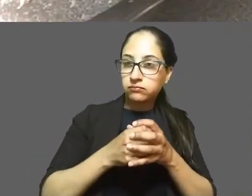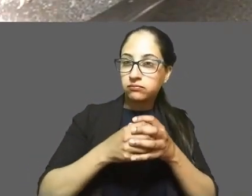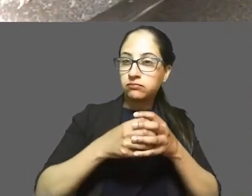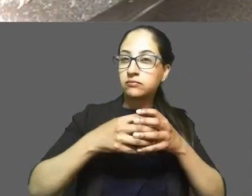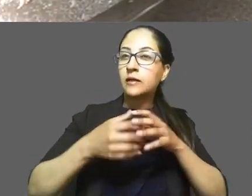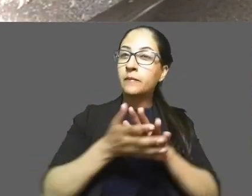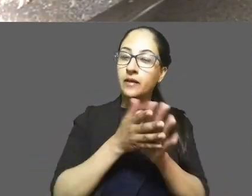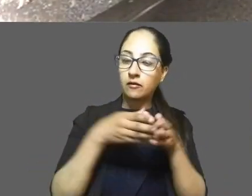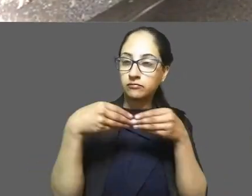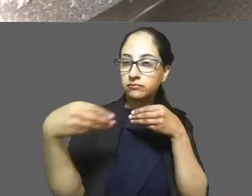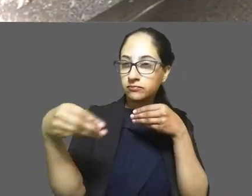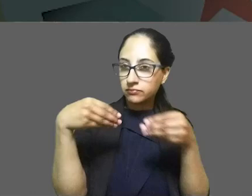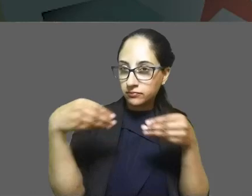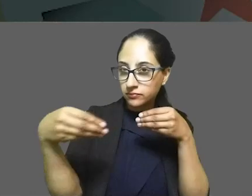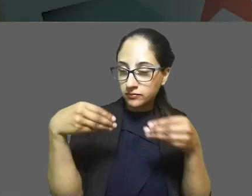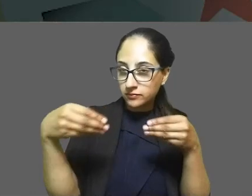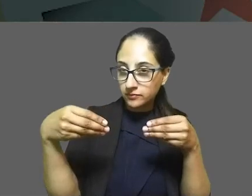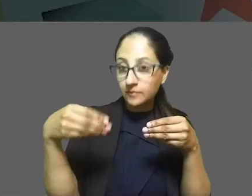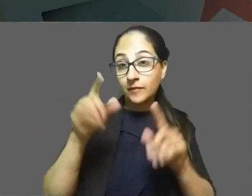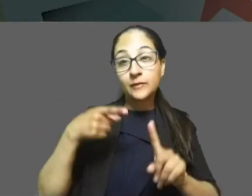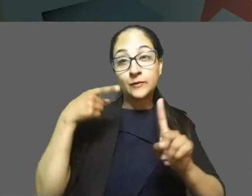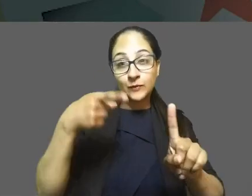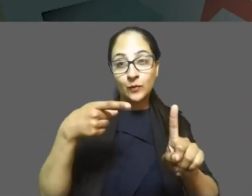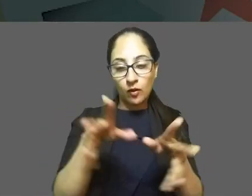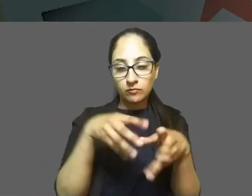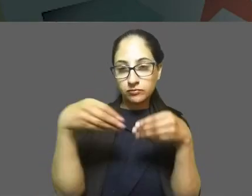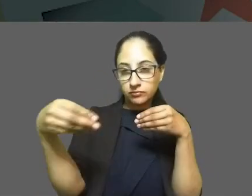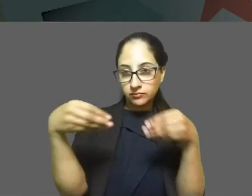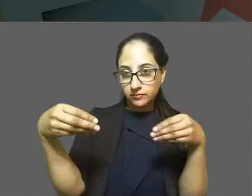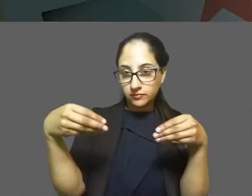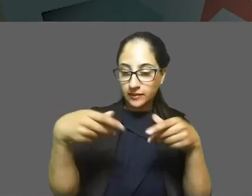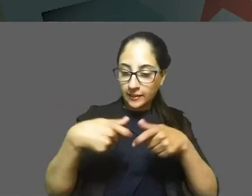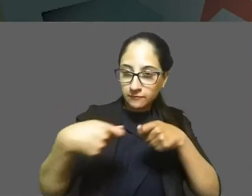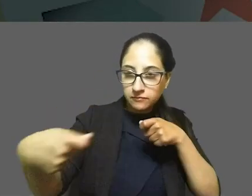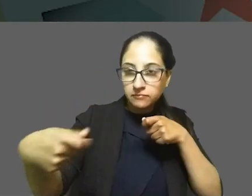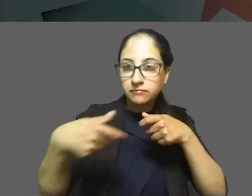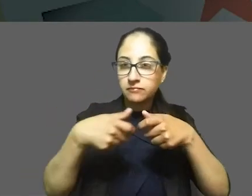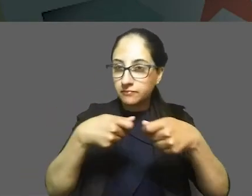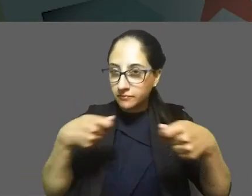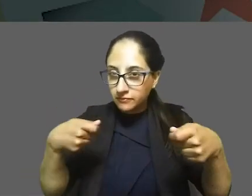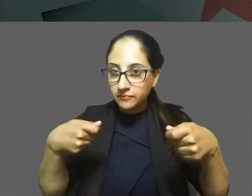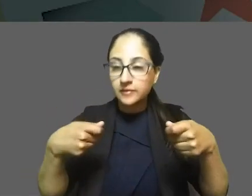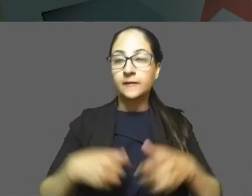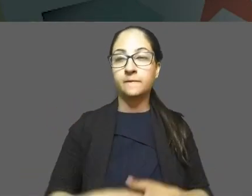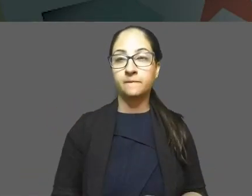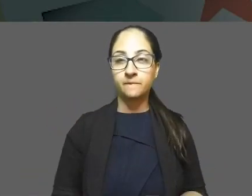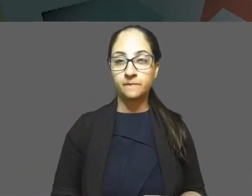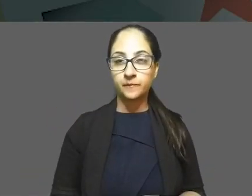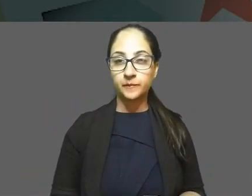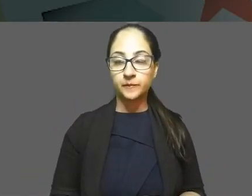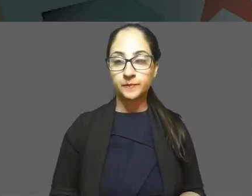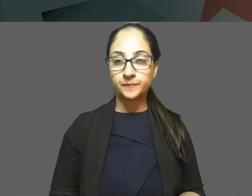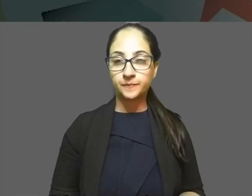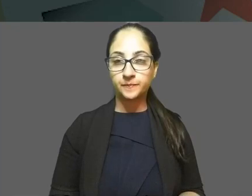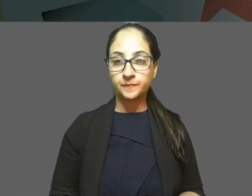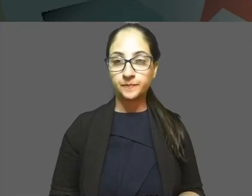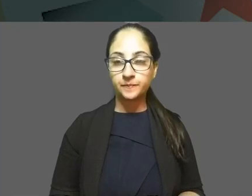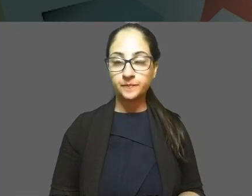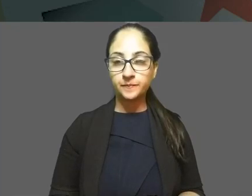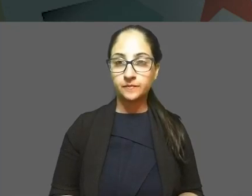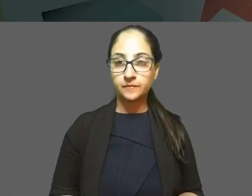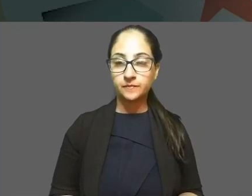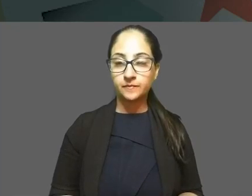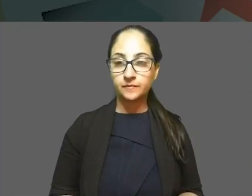become elastic in nature. And that's what we're hoping for. So, you know, the thing to mention here